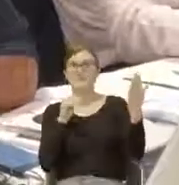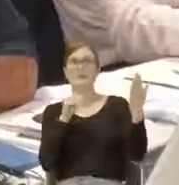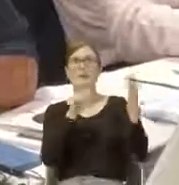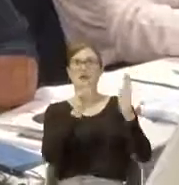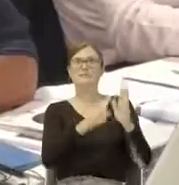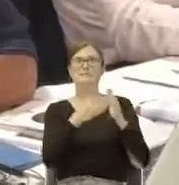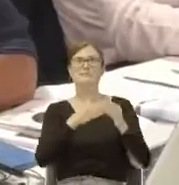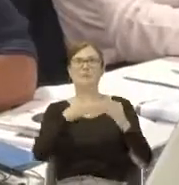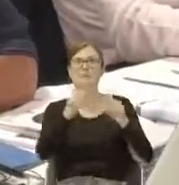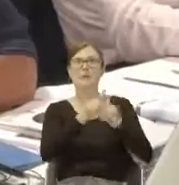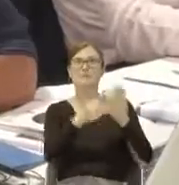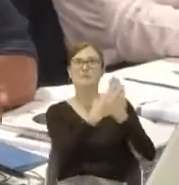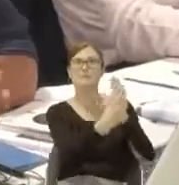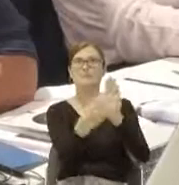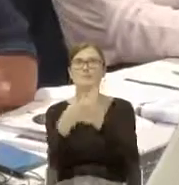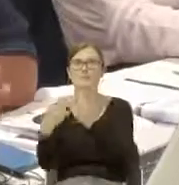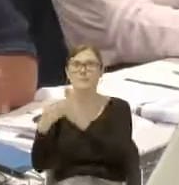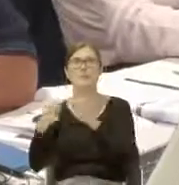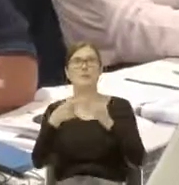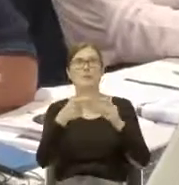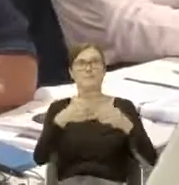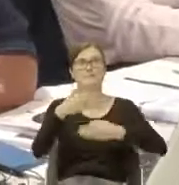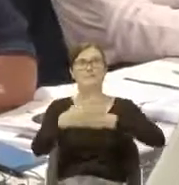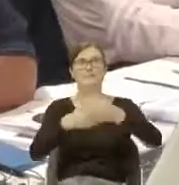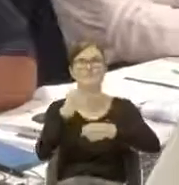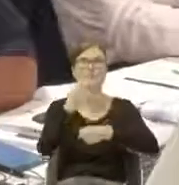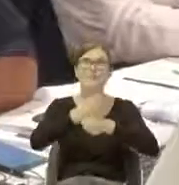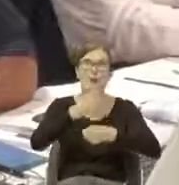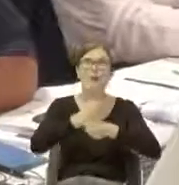We have more recently developed a program of action